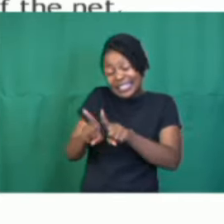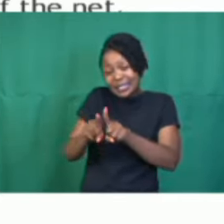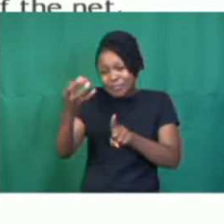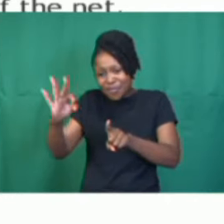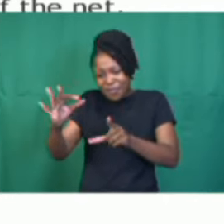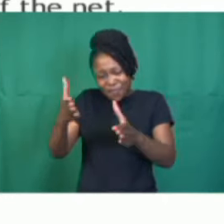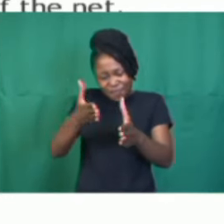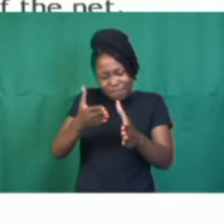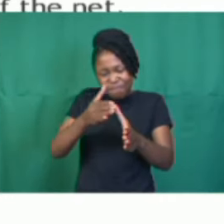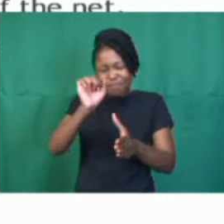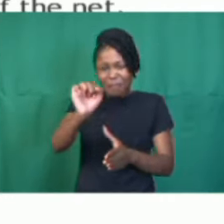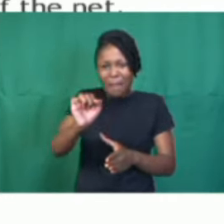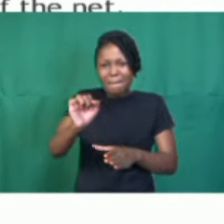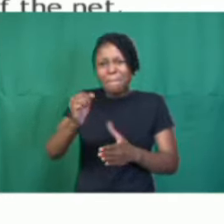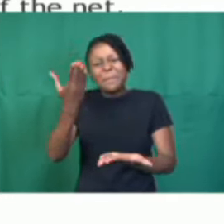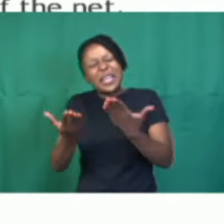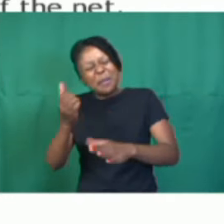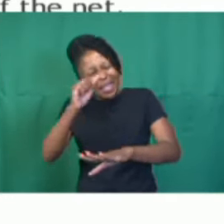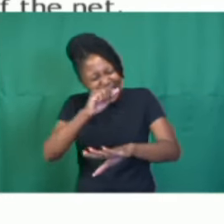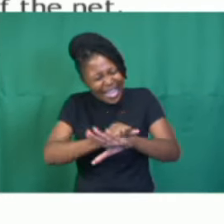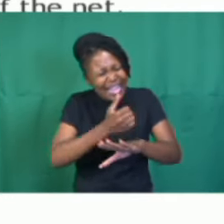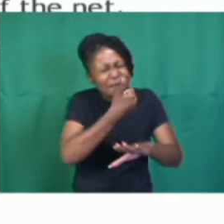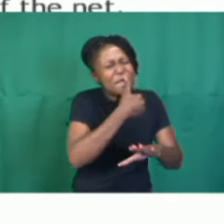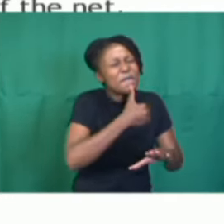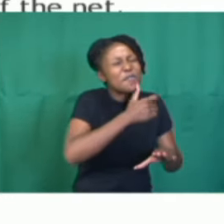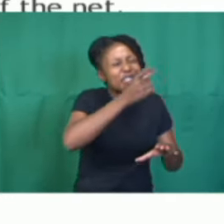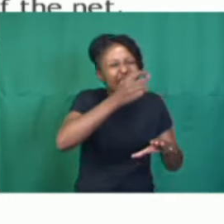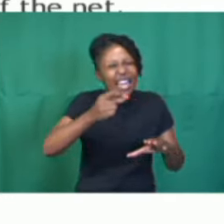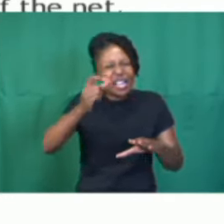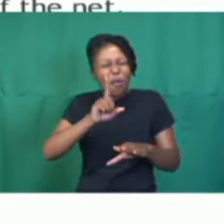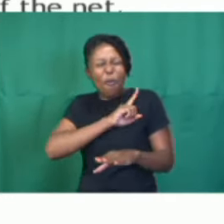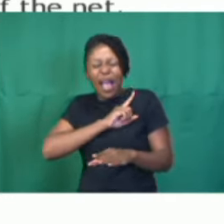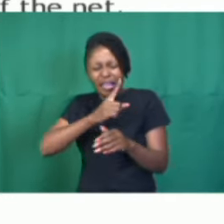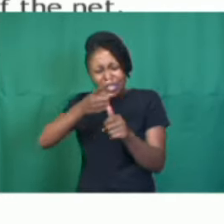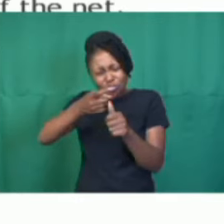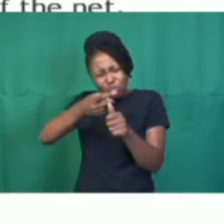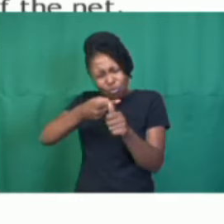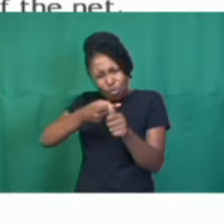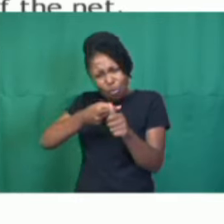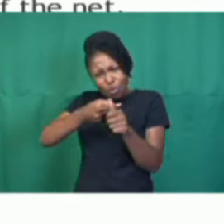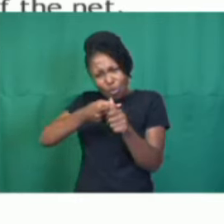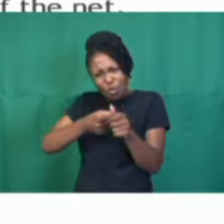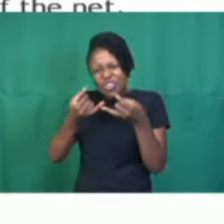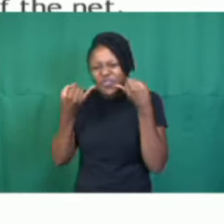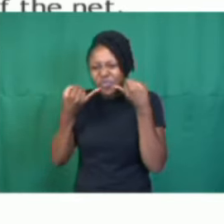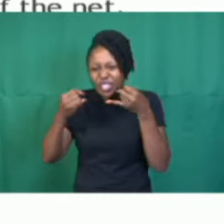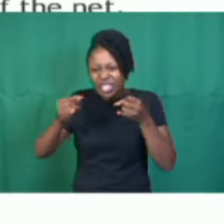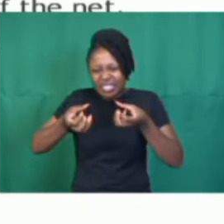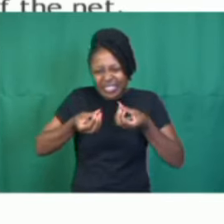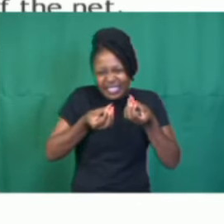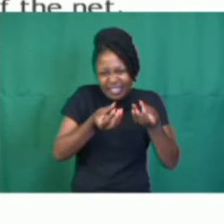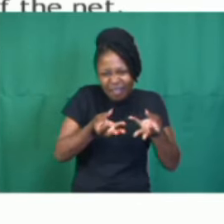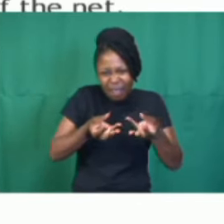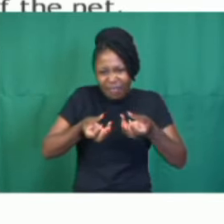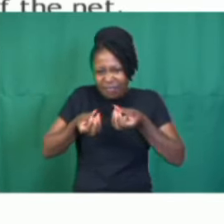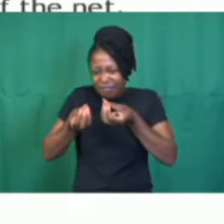to delay giving us the information. They are giving us in bits or in small doses because they are trying